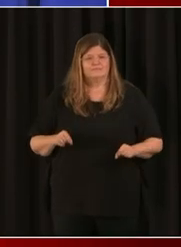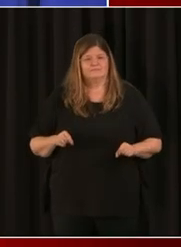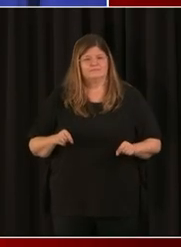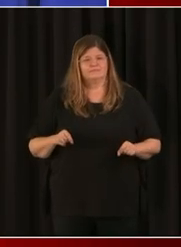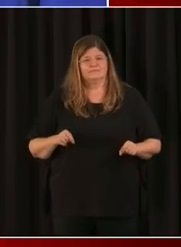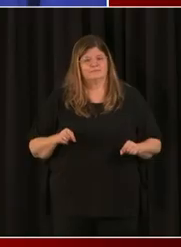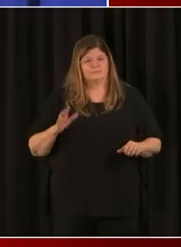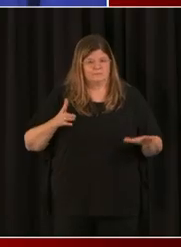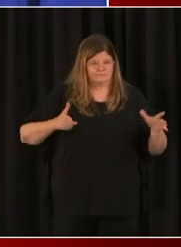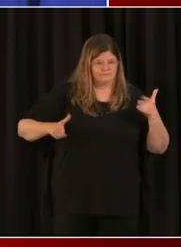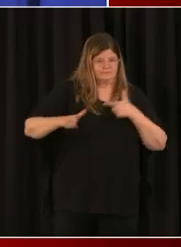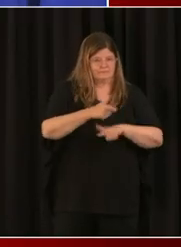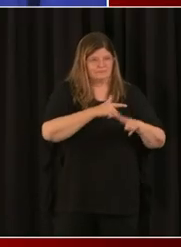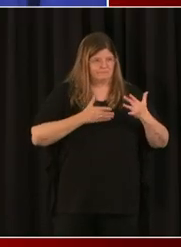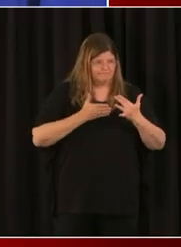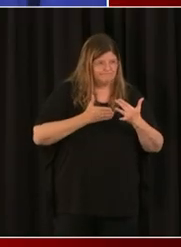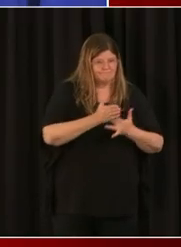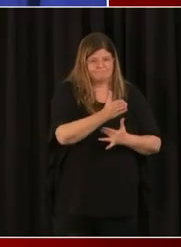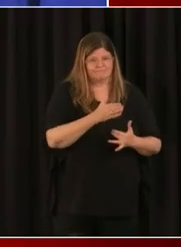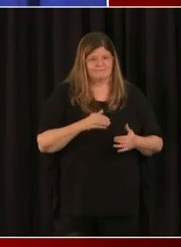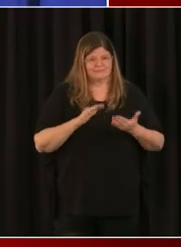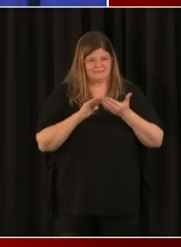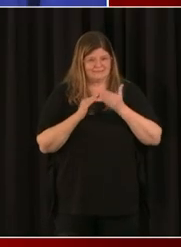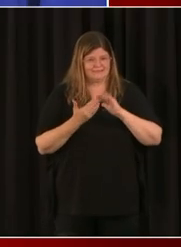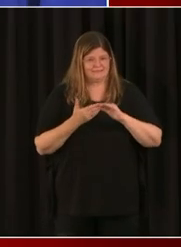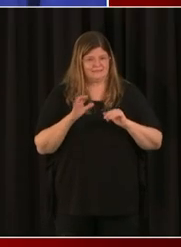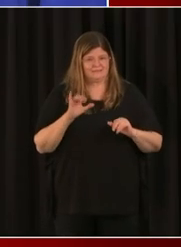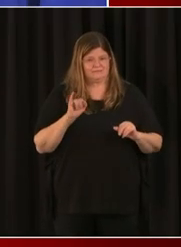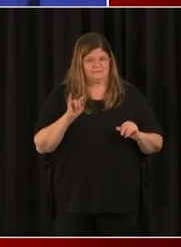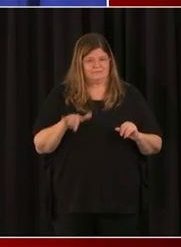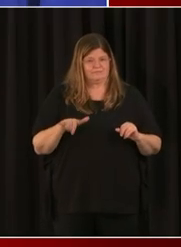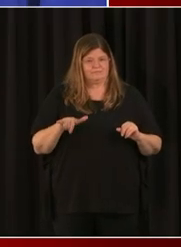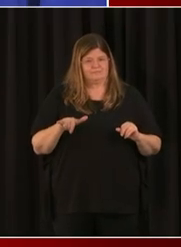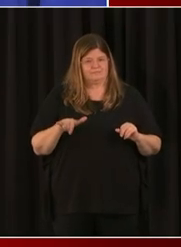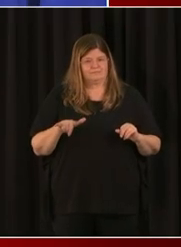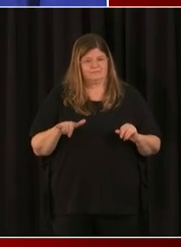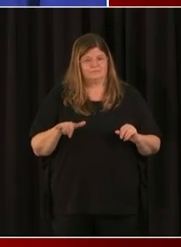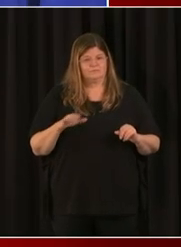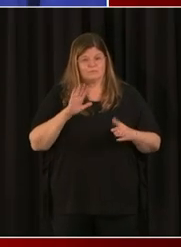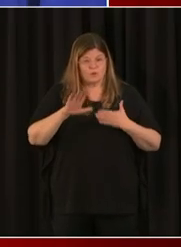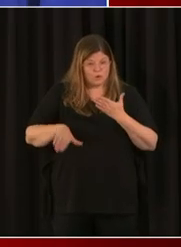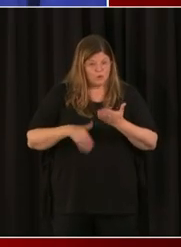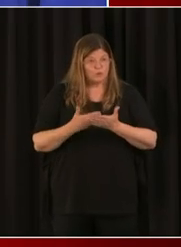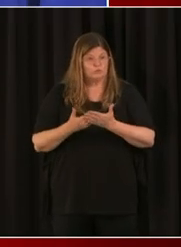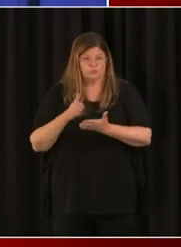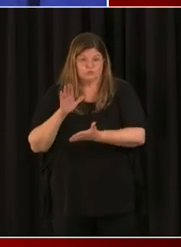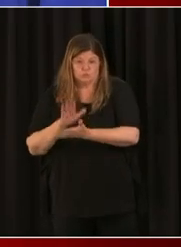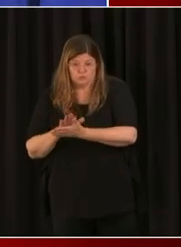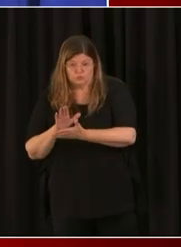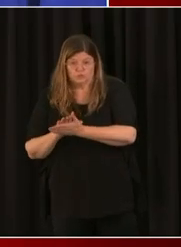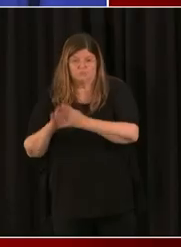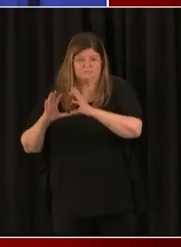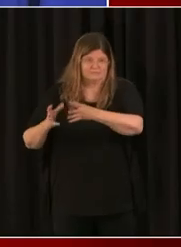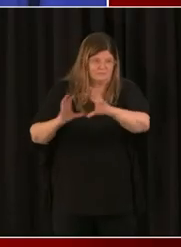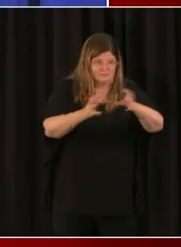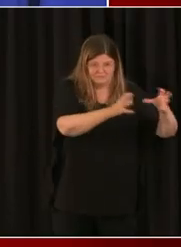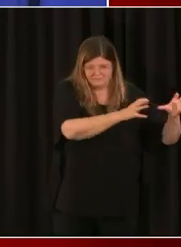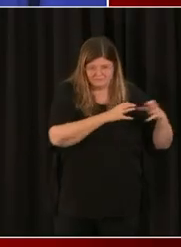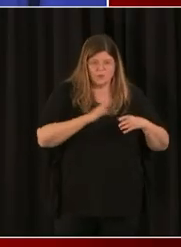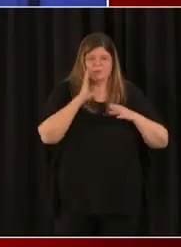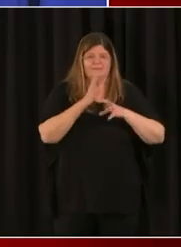will circulate throughout the city so that all of the school children can get